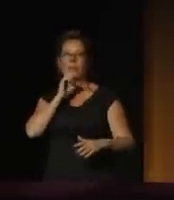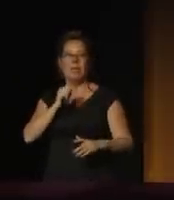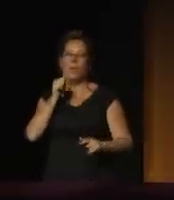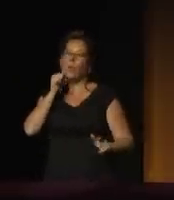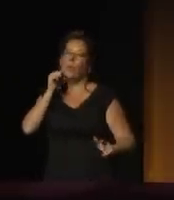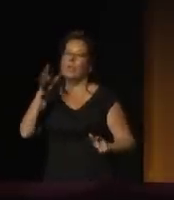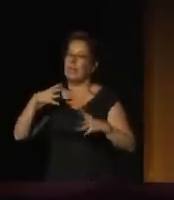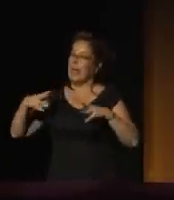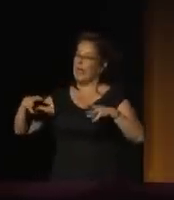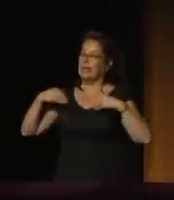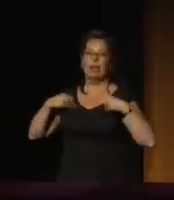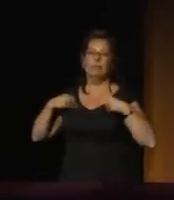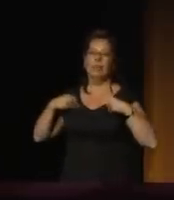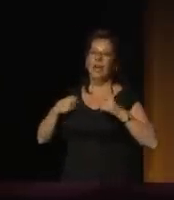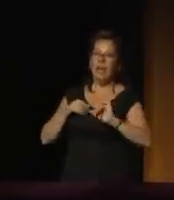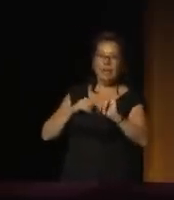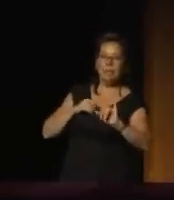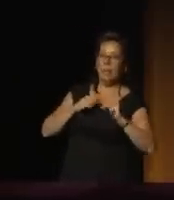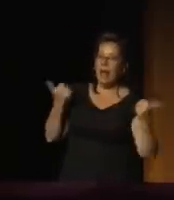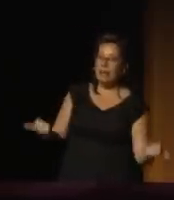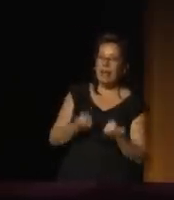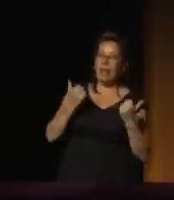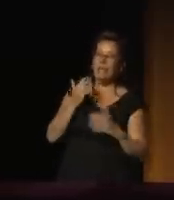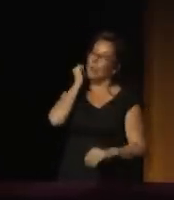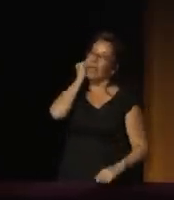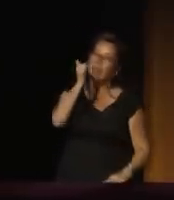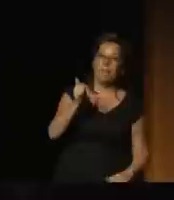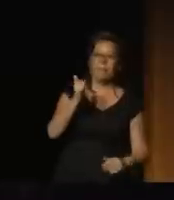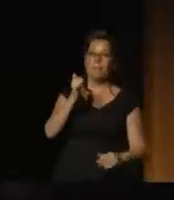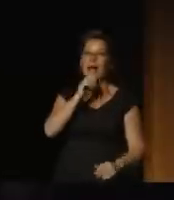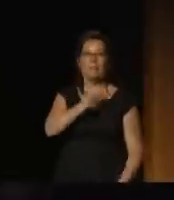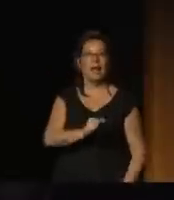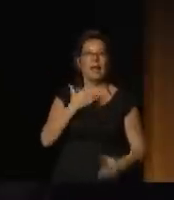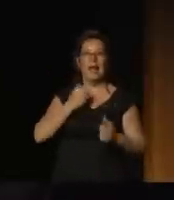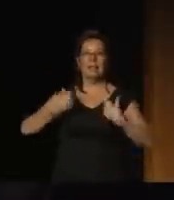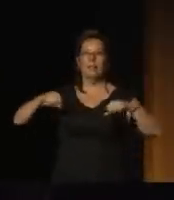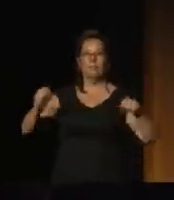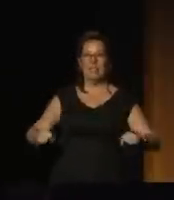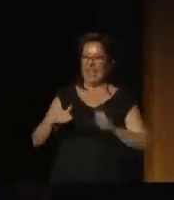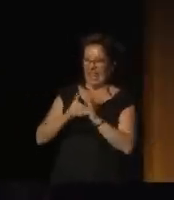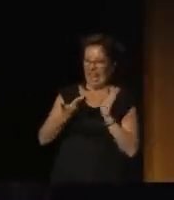bad enough that we just had this black man be president for 8 years. Let me just go on and say it. It was bad enough.